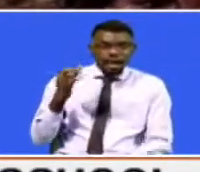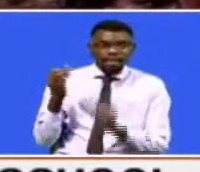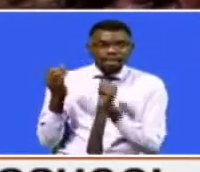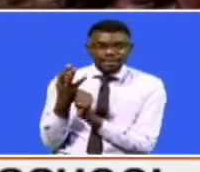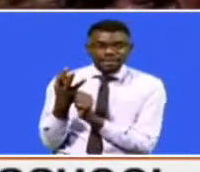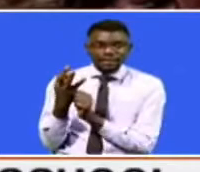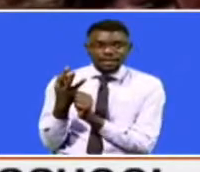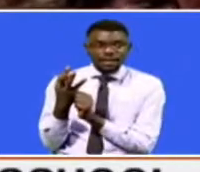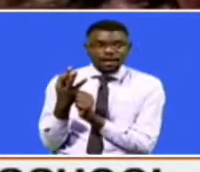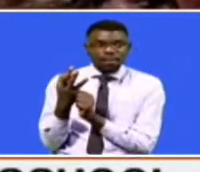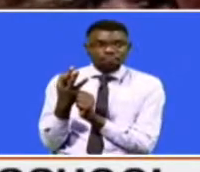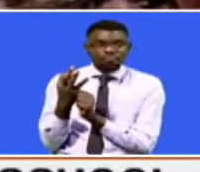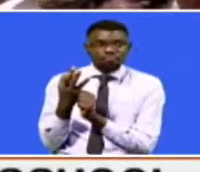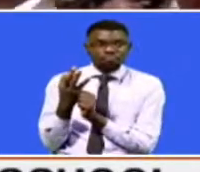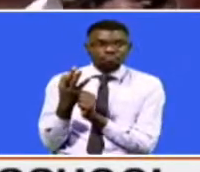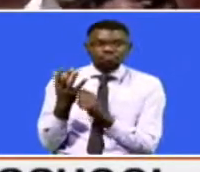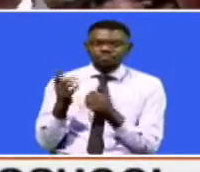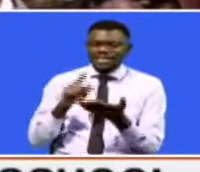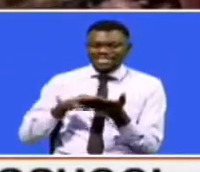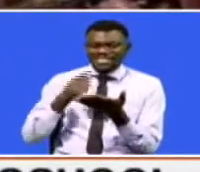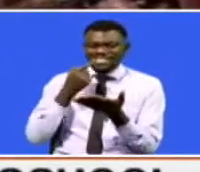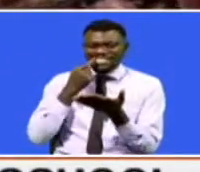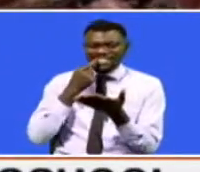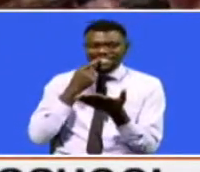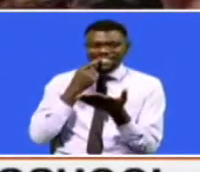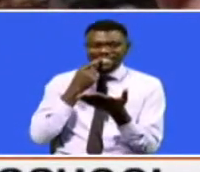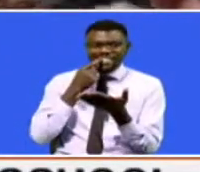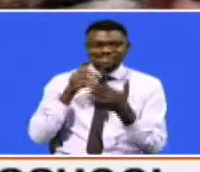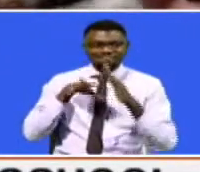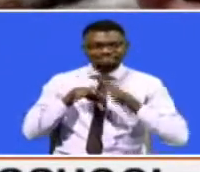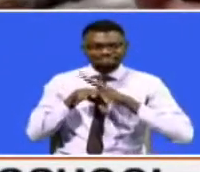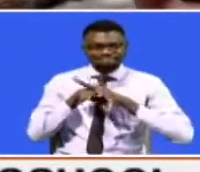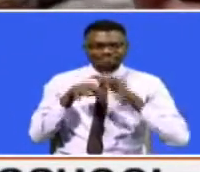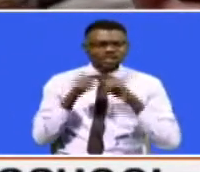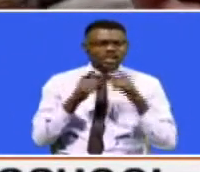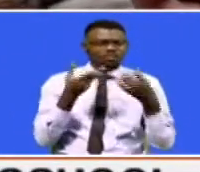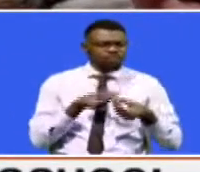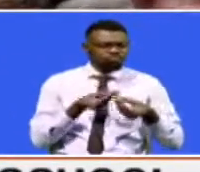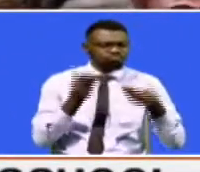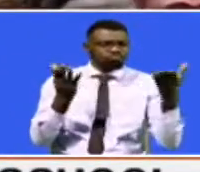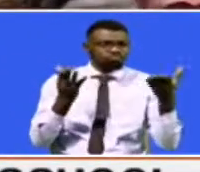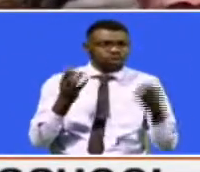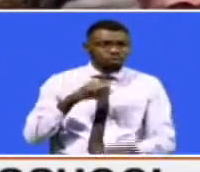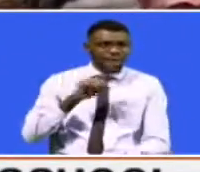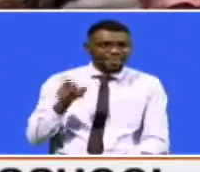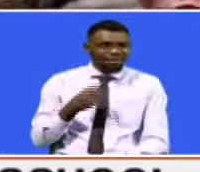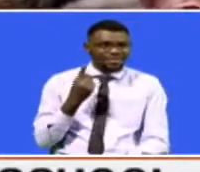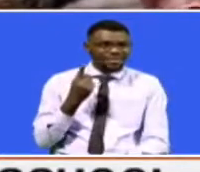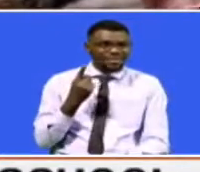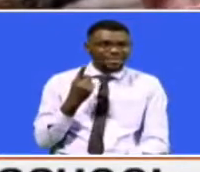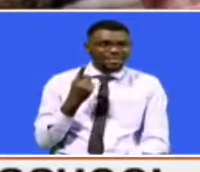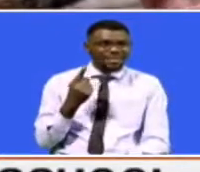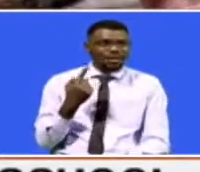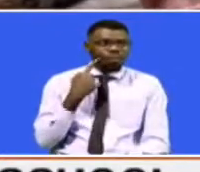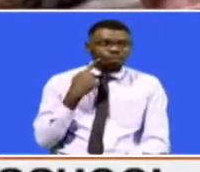4,313 metric tons of rice. We are also dispatching